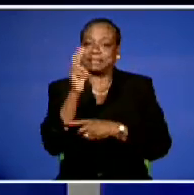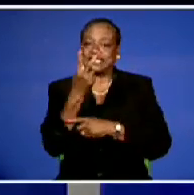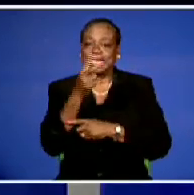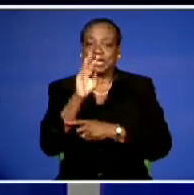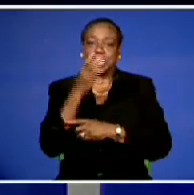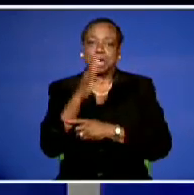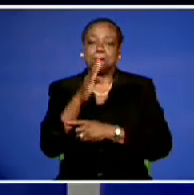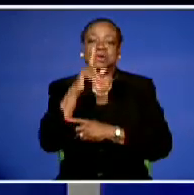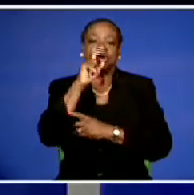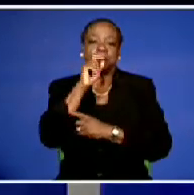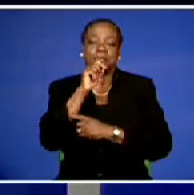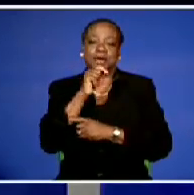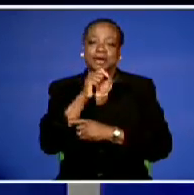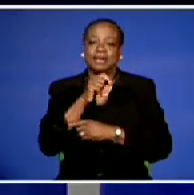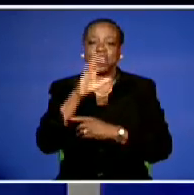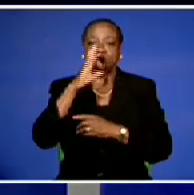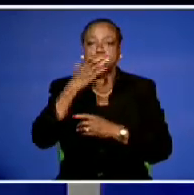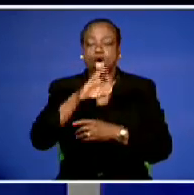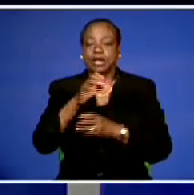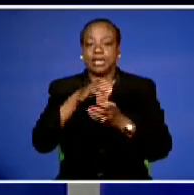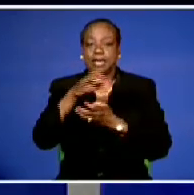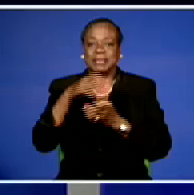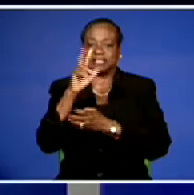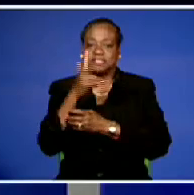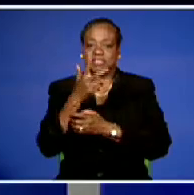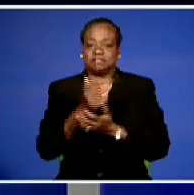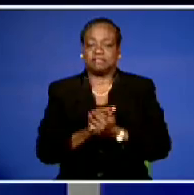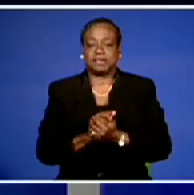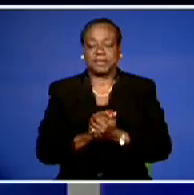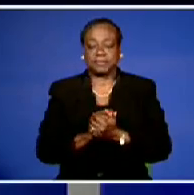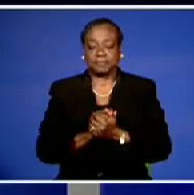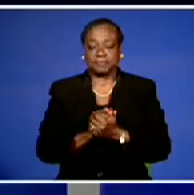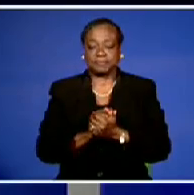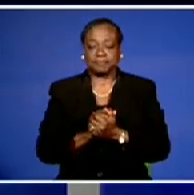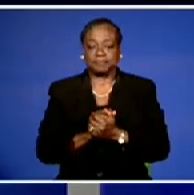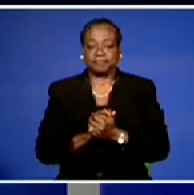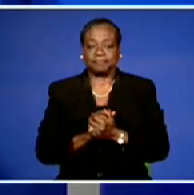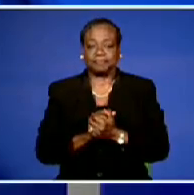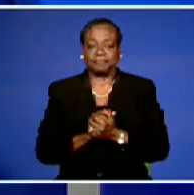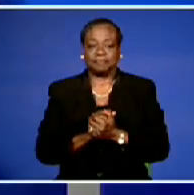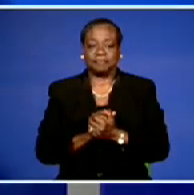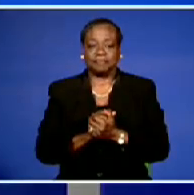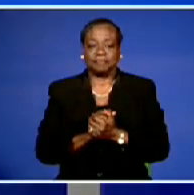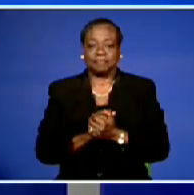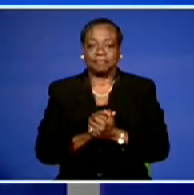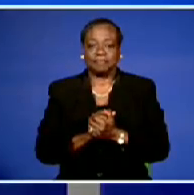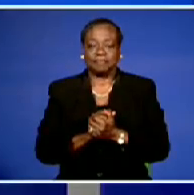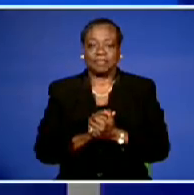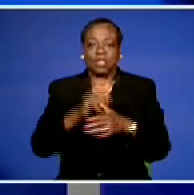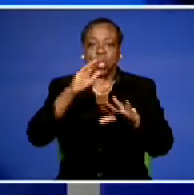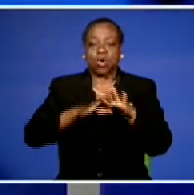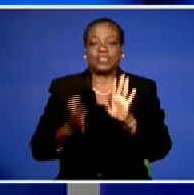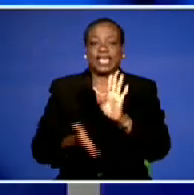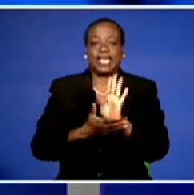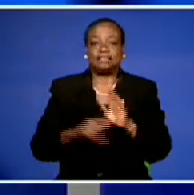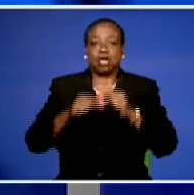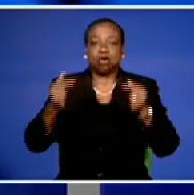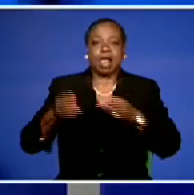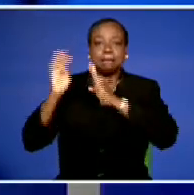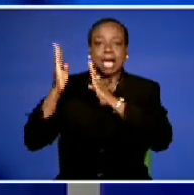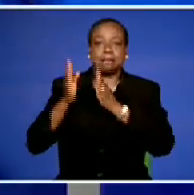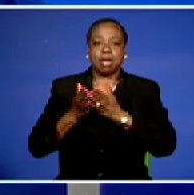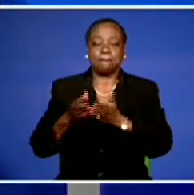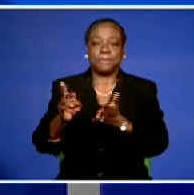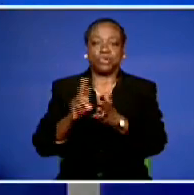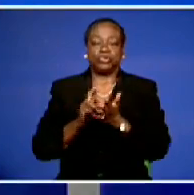The Hot Mix finished up in third with Titus Lockhart and Max Pham. Now, right on the heels of the Grand Bahama Regatta, the sloop sailing